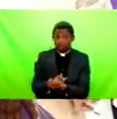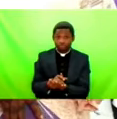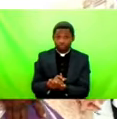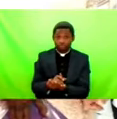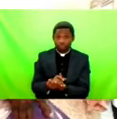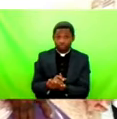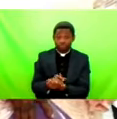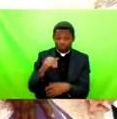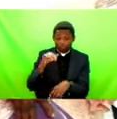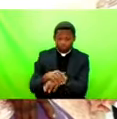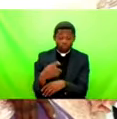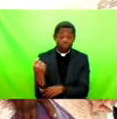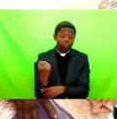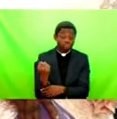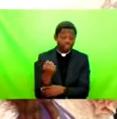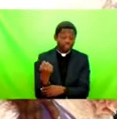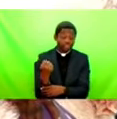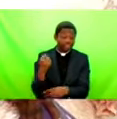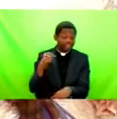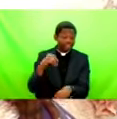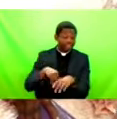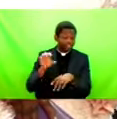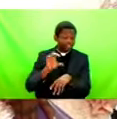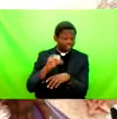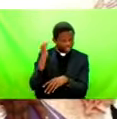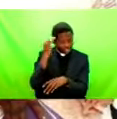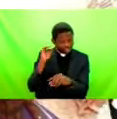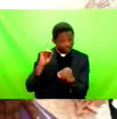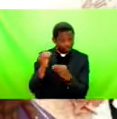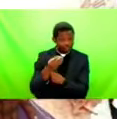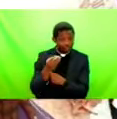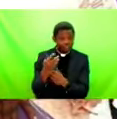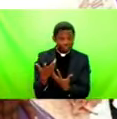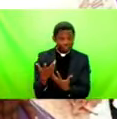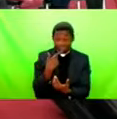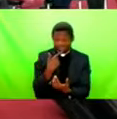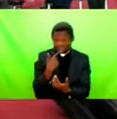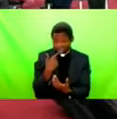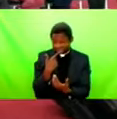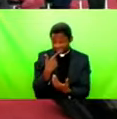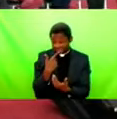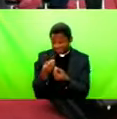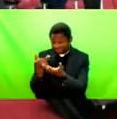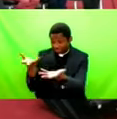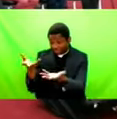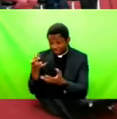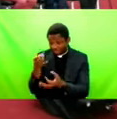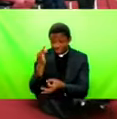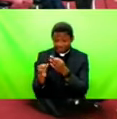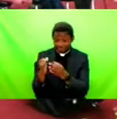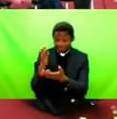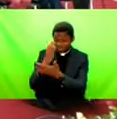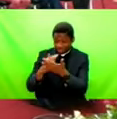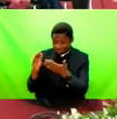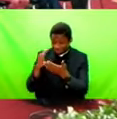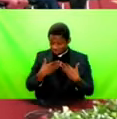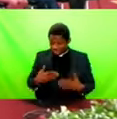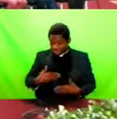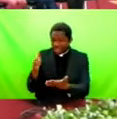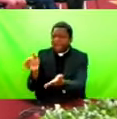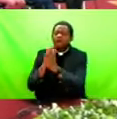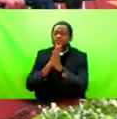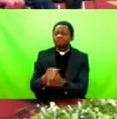the church headquarters that if somebody has asked me of my testimony, I would